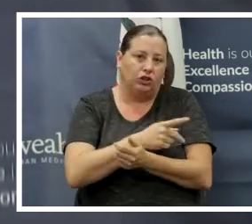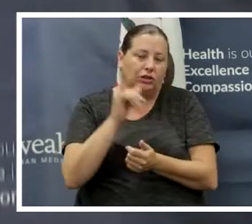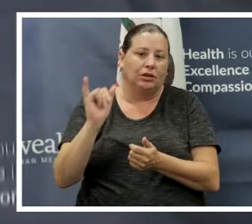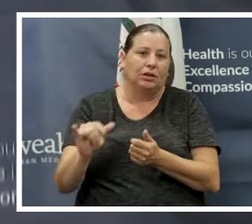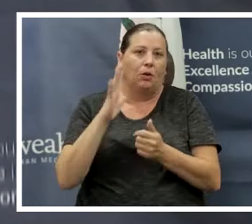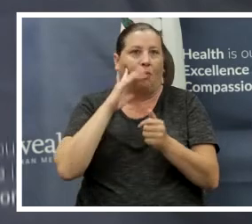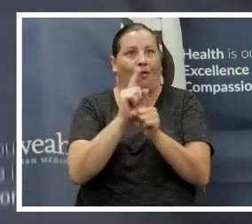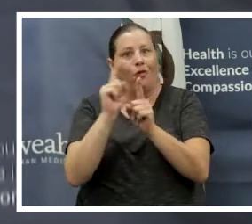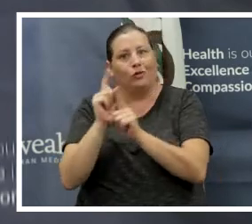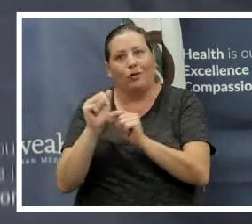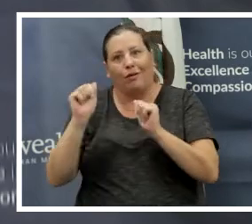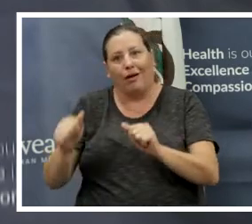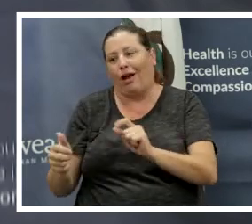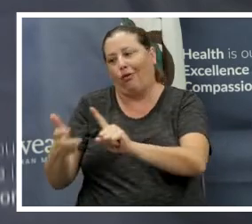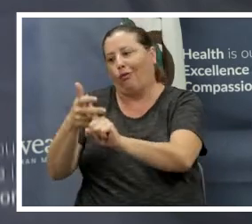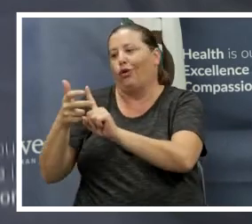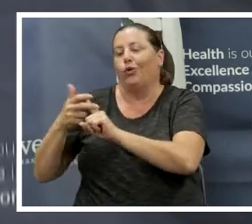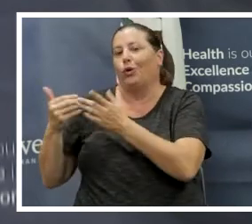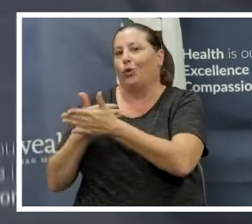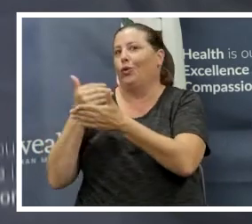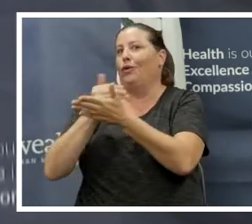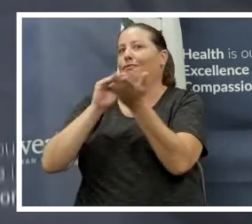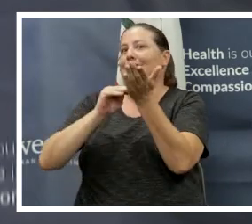new physicians into our community.